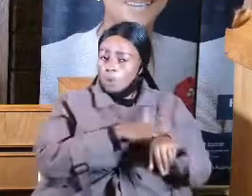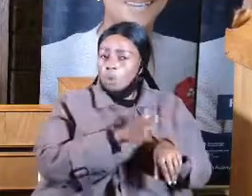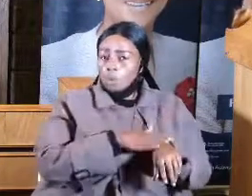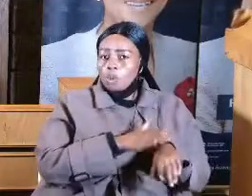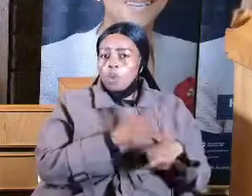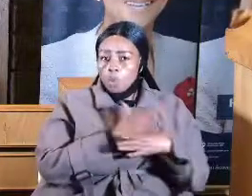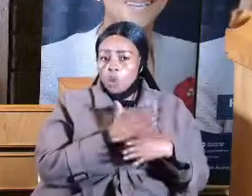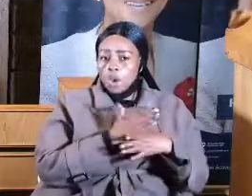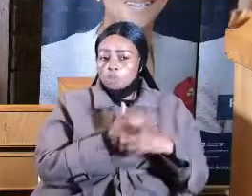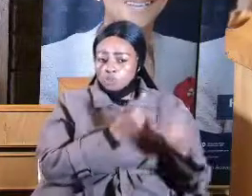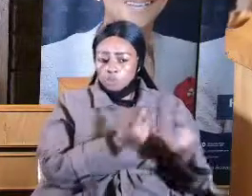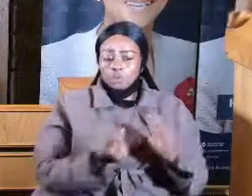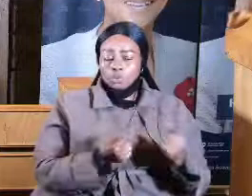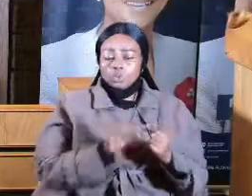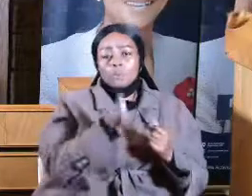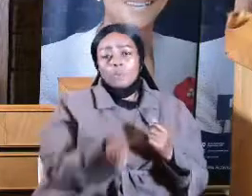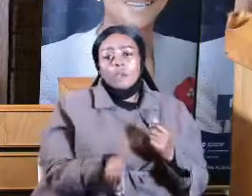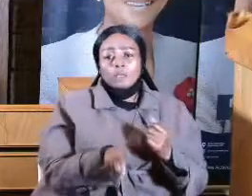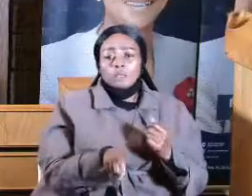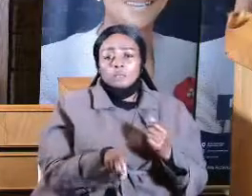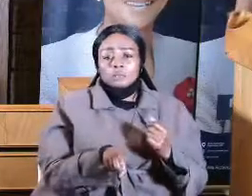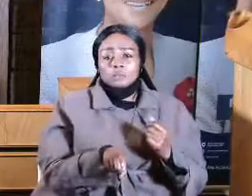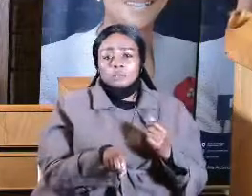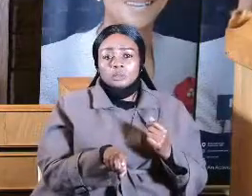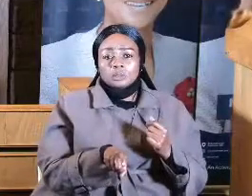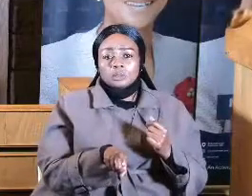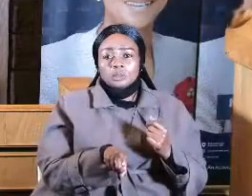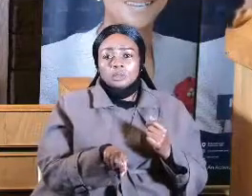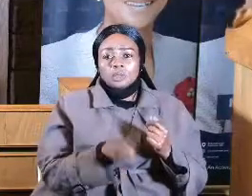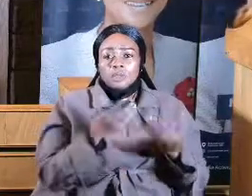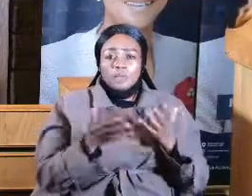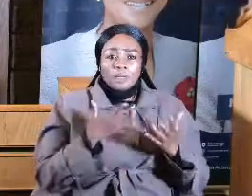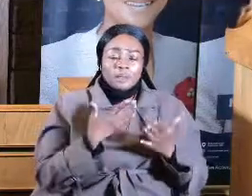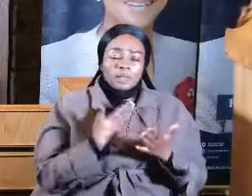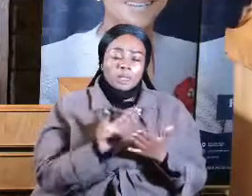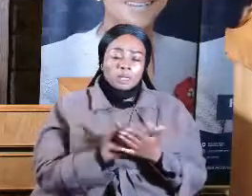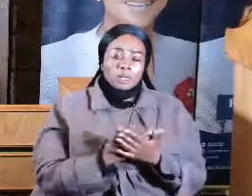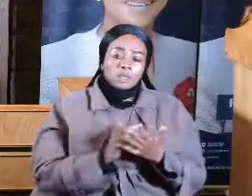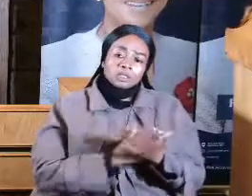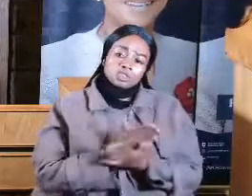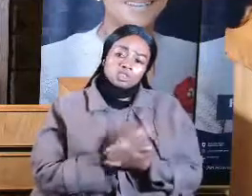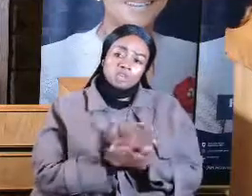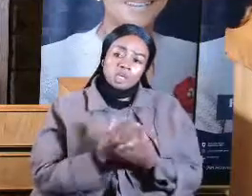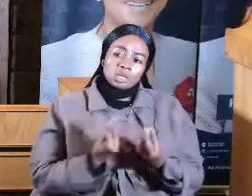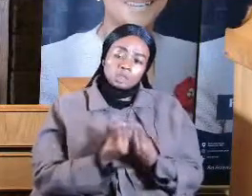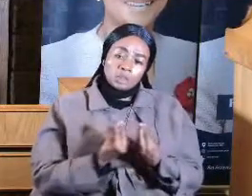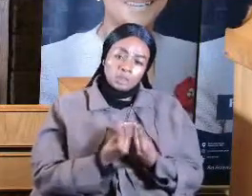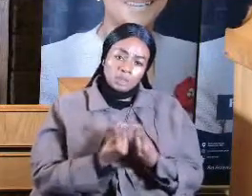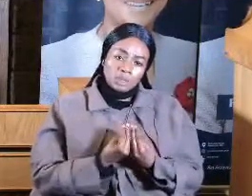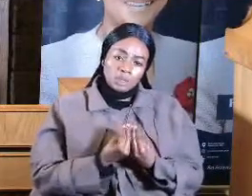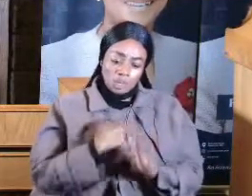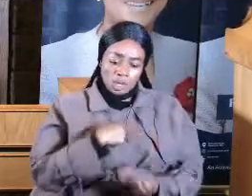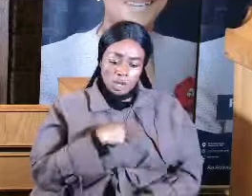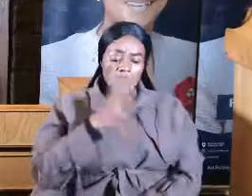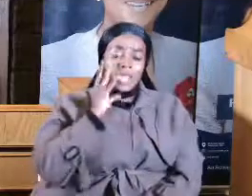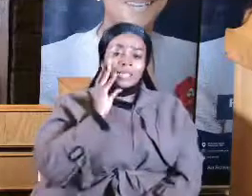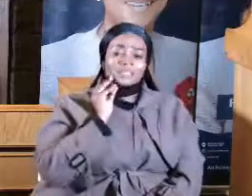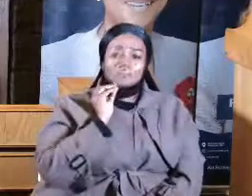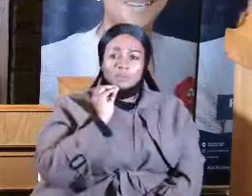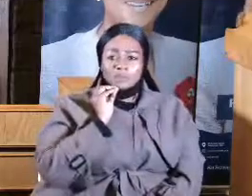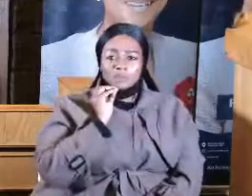done. And perhaps I need to share with you just something as my experience that happened